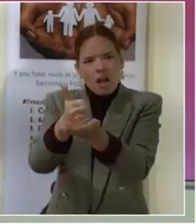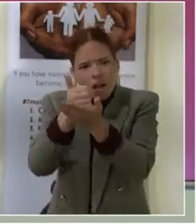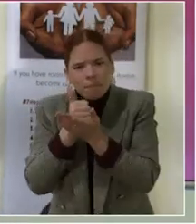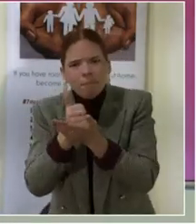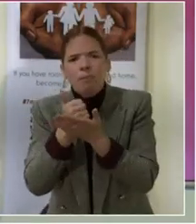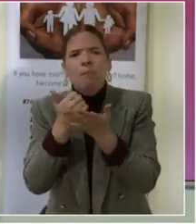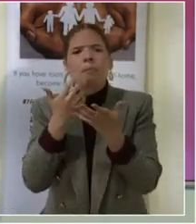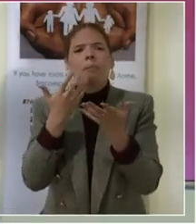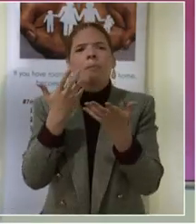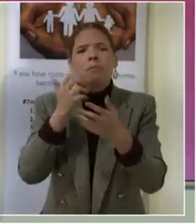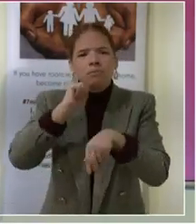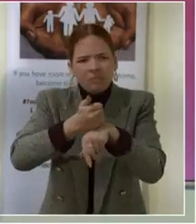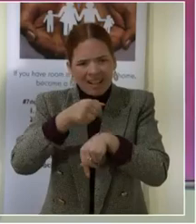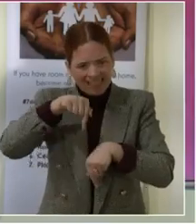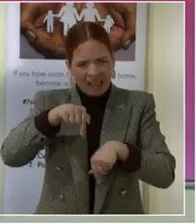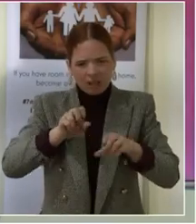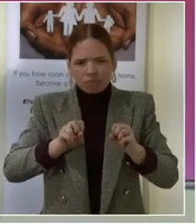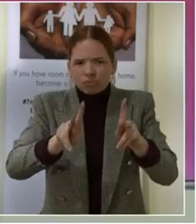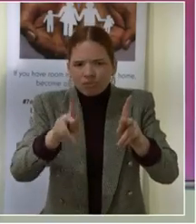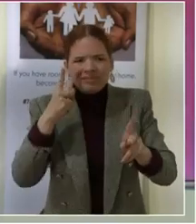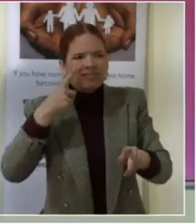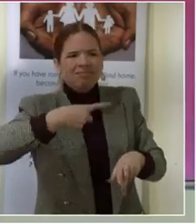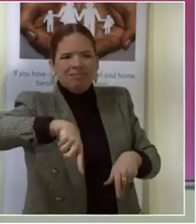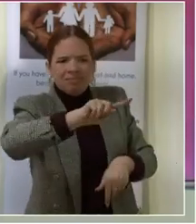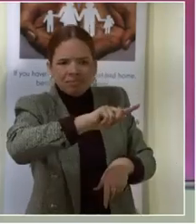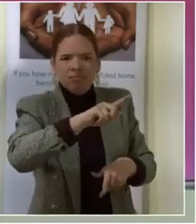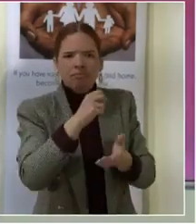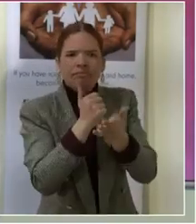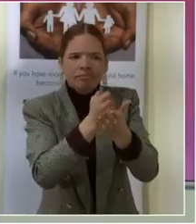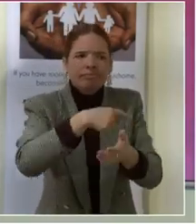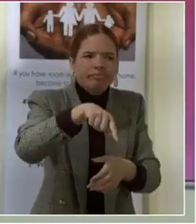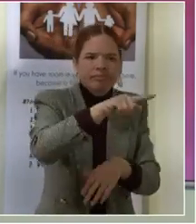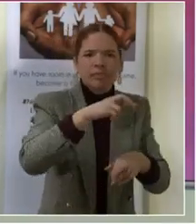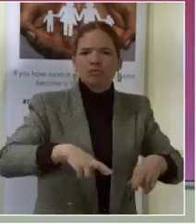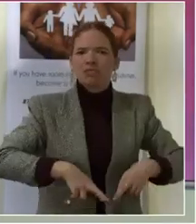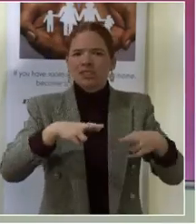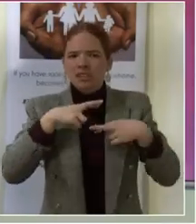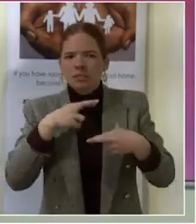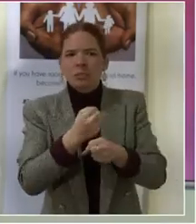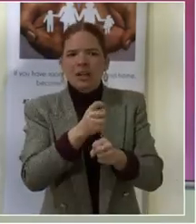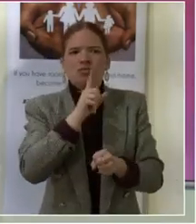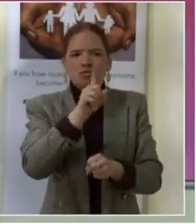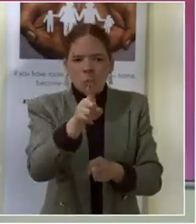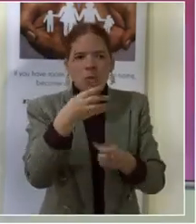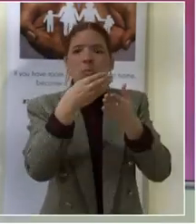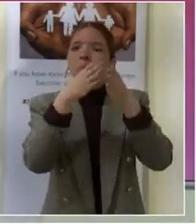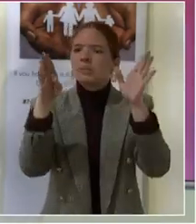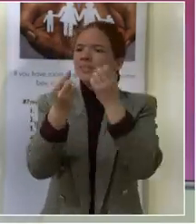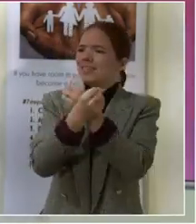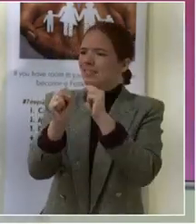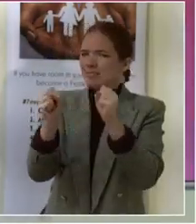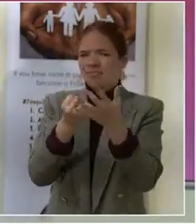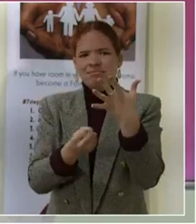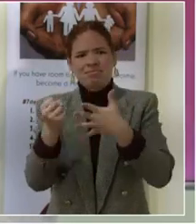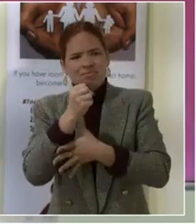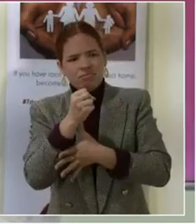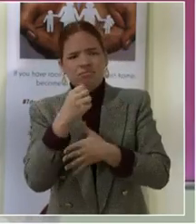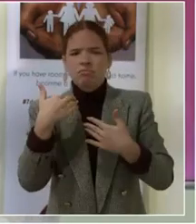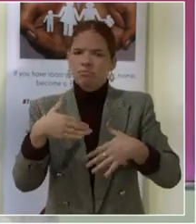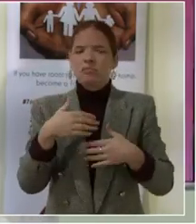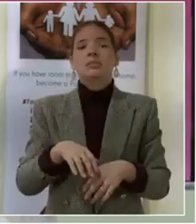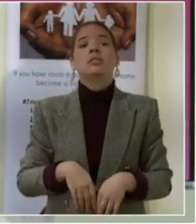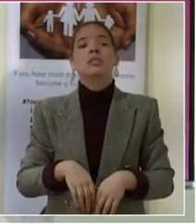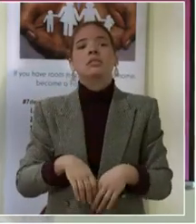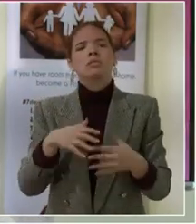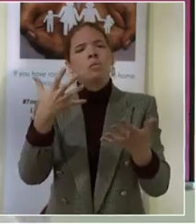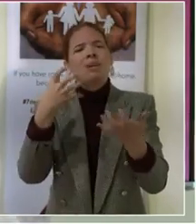part and to play their role in helping us to ensure public safety. So with that being said, thank you. I want to acknowledge the Office of